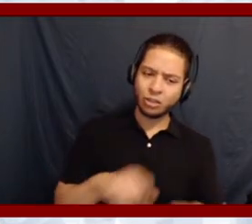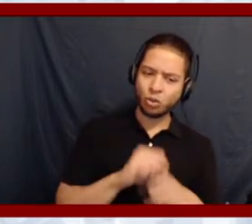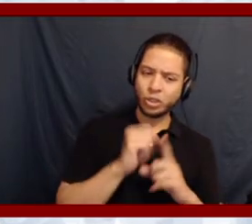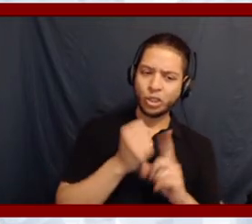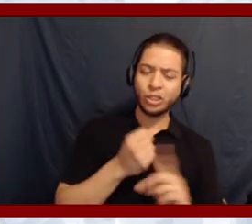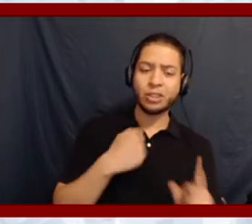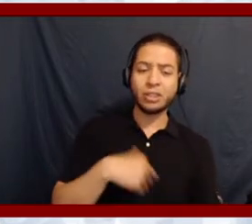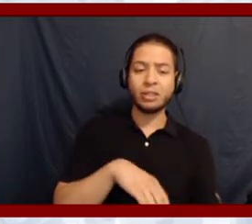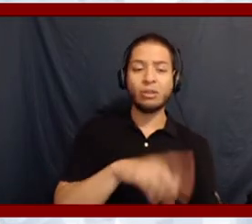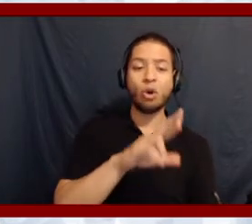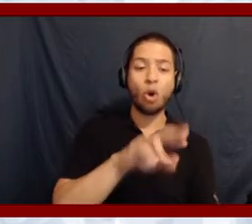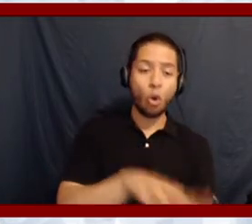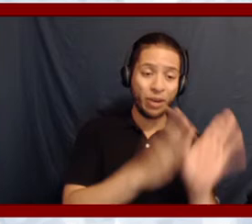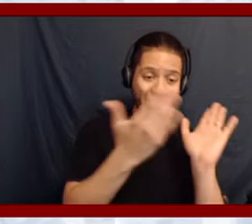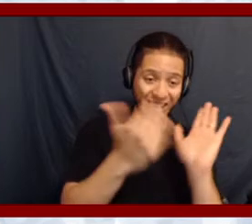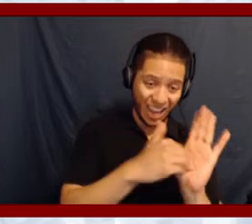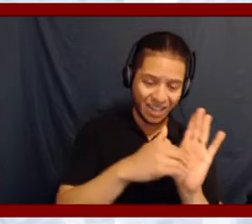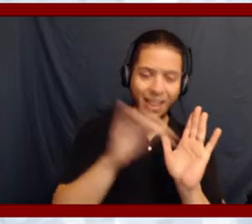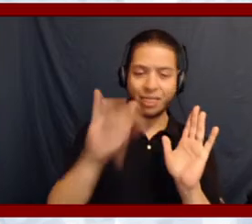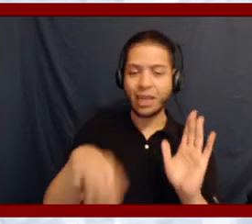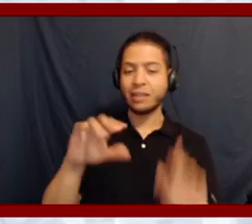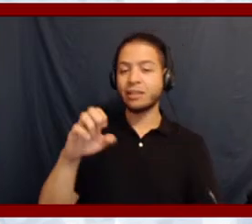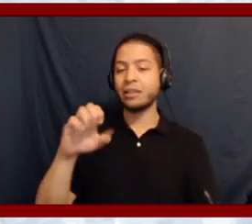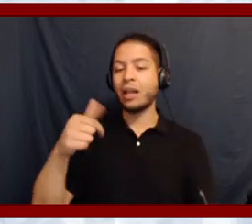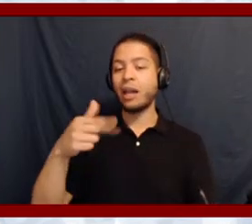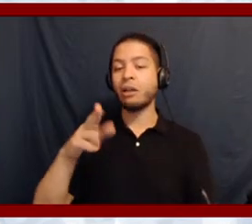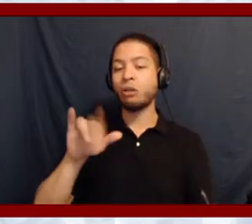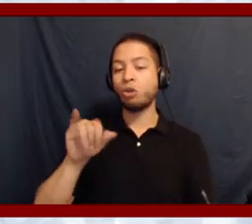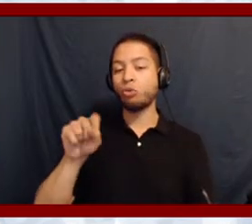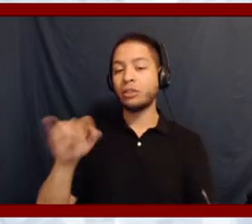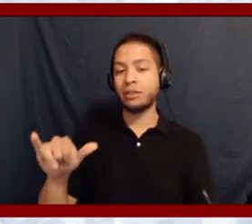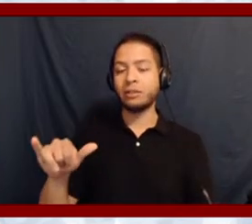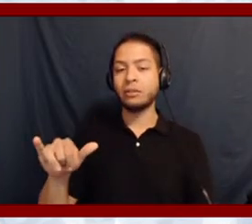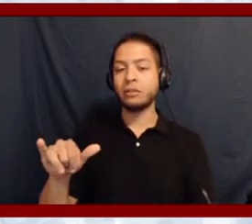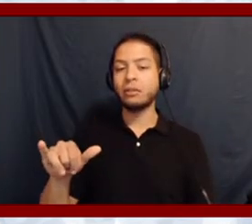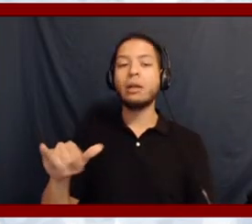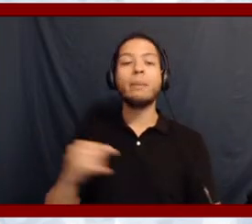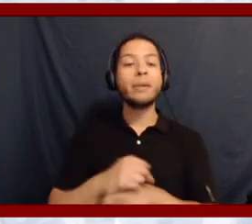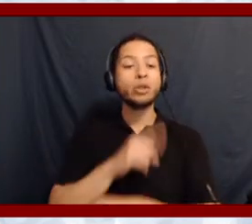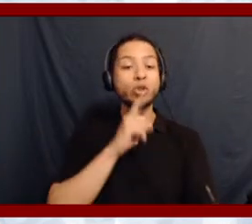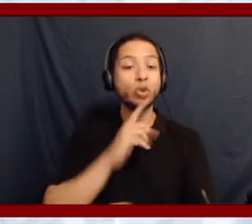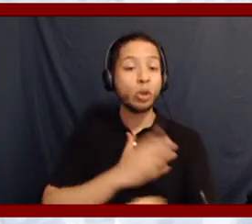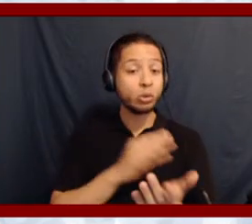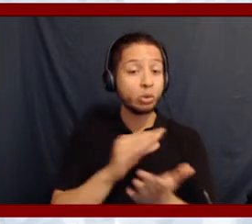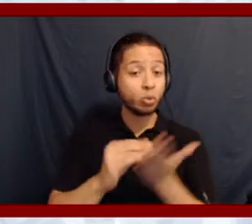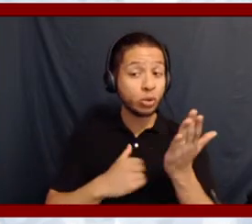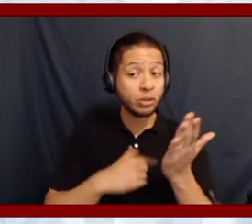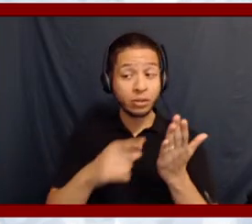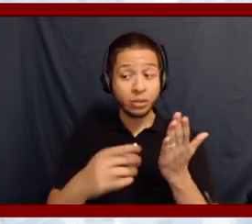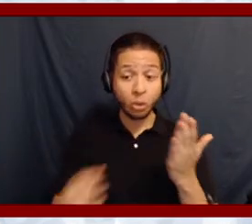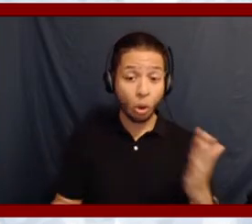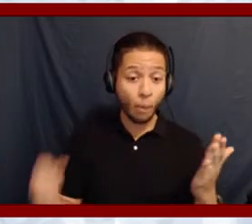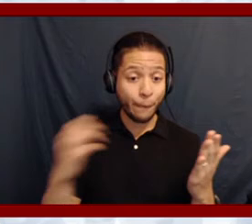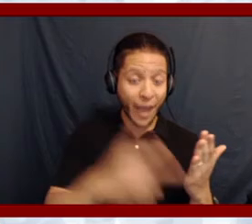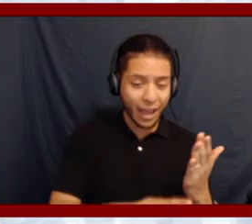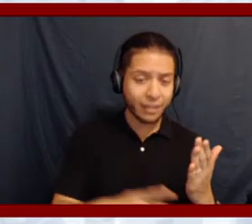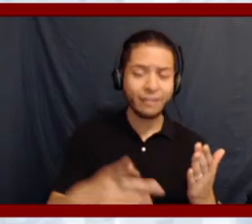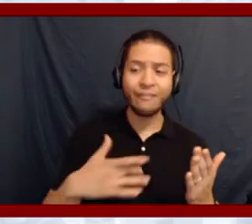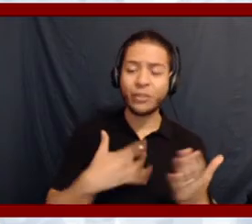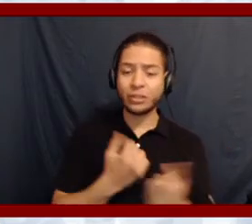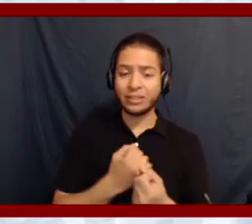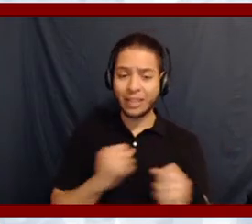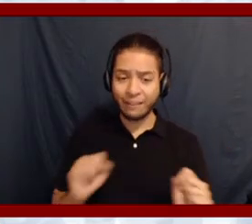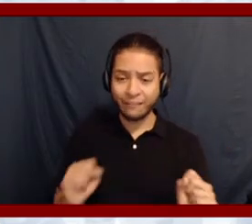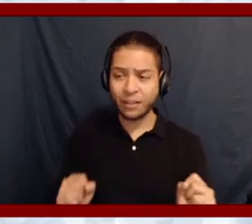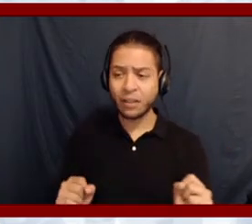campus safely, confidently is the first step. You know, I understand the academic, you